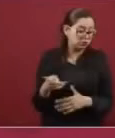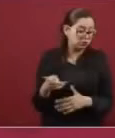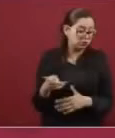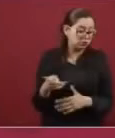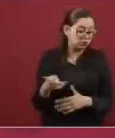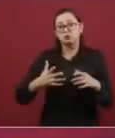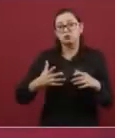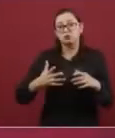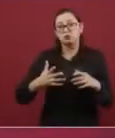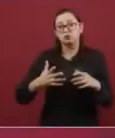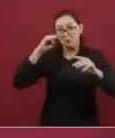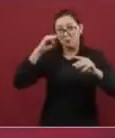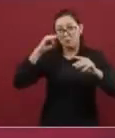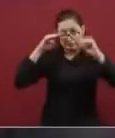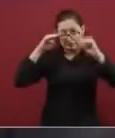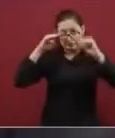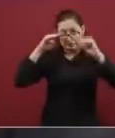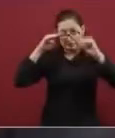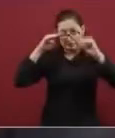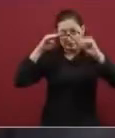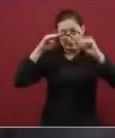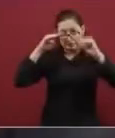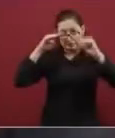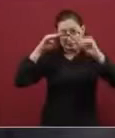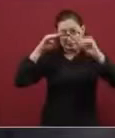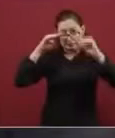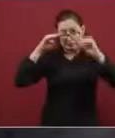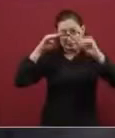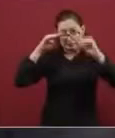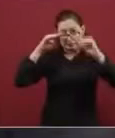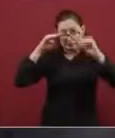But we would like to see if we could